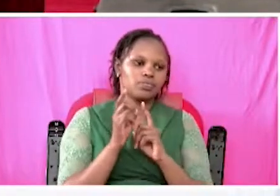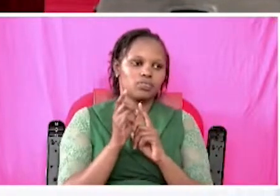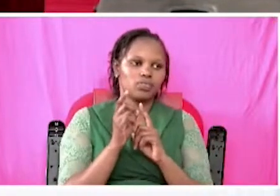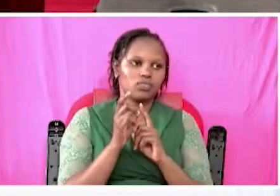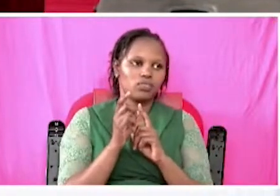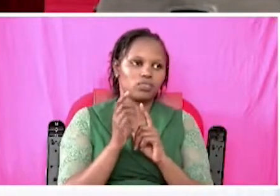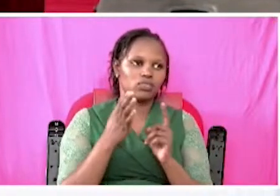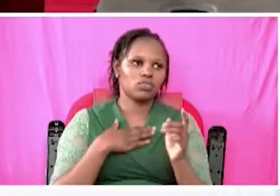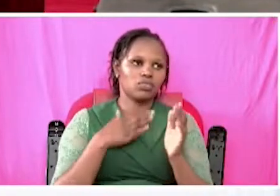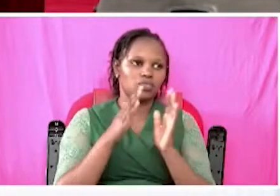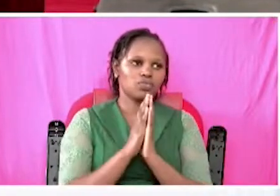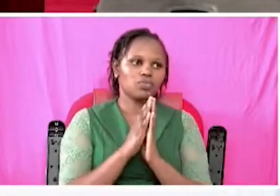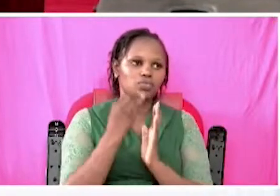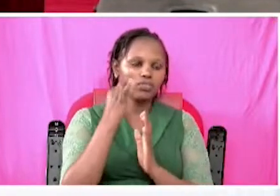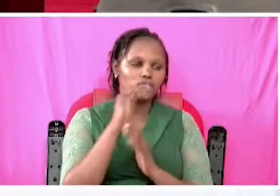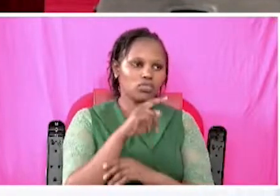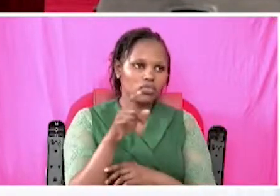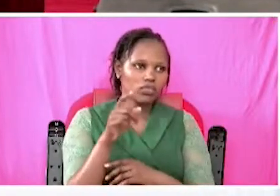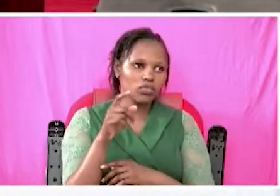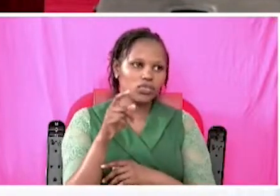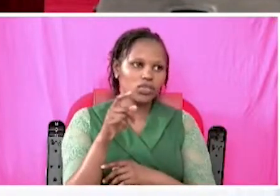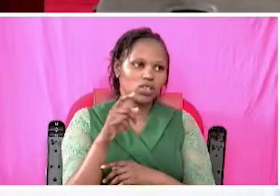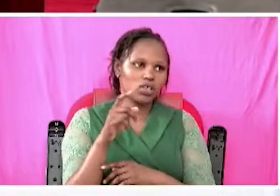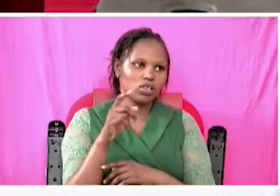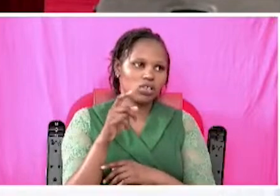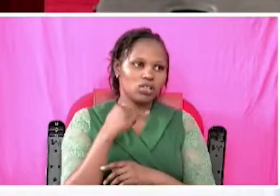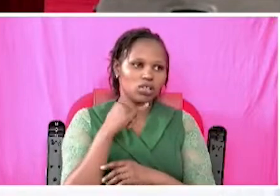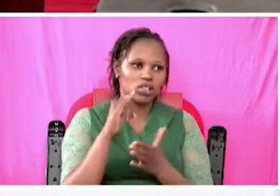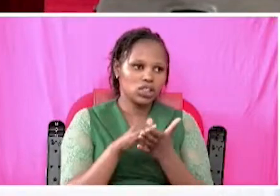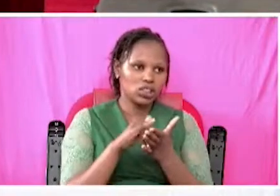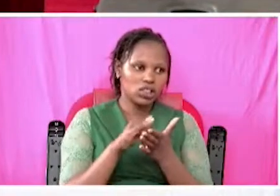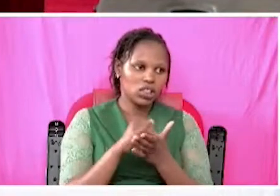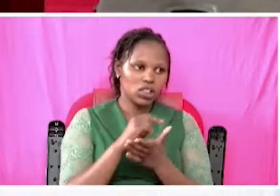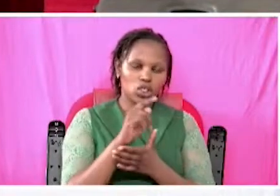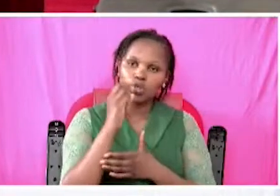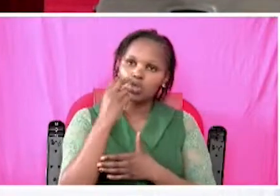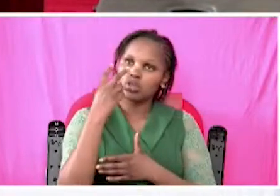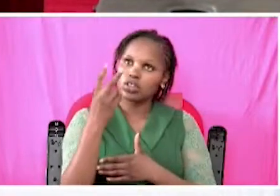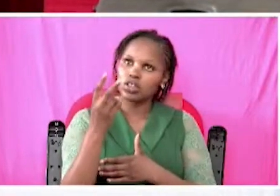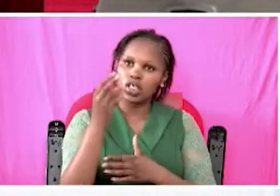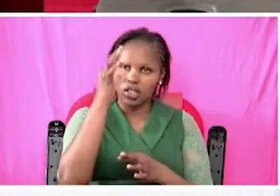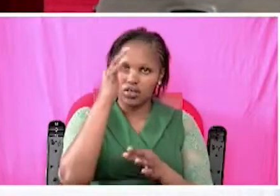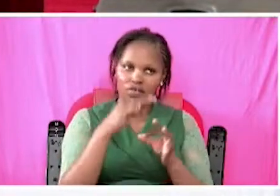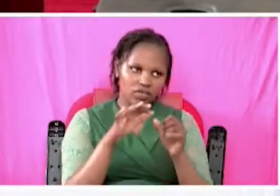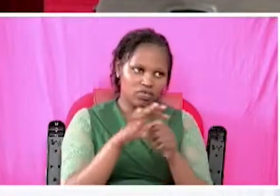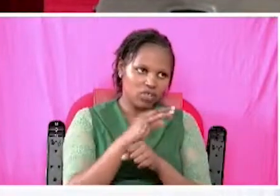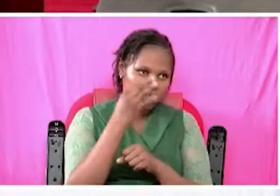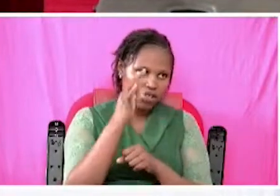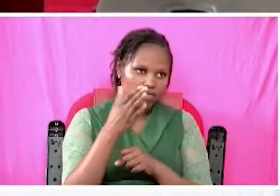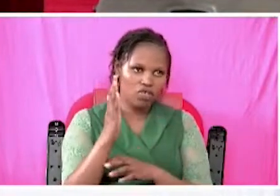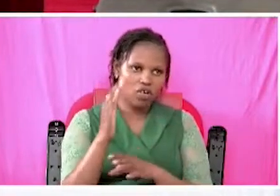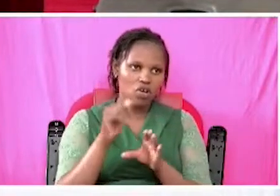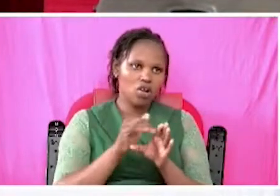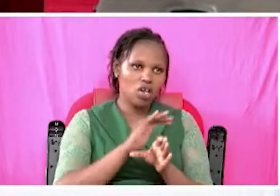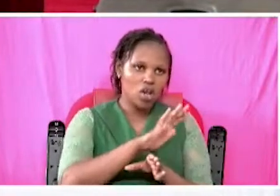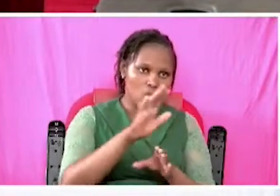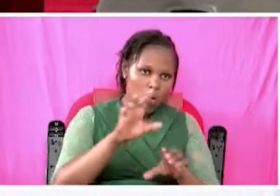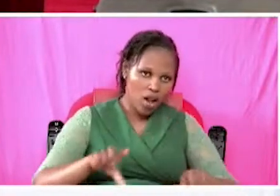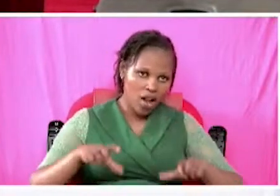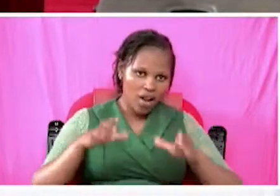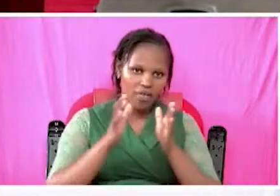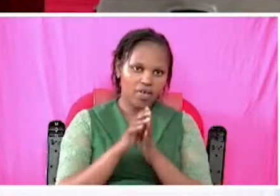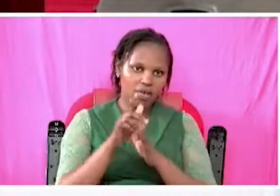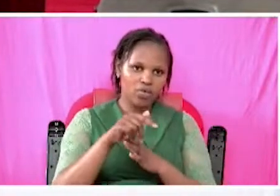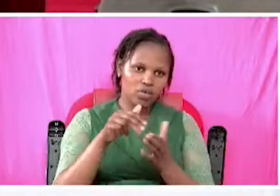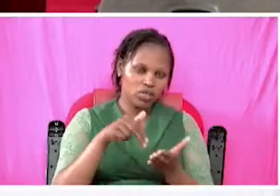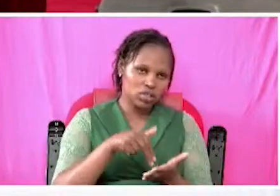My prayer for you is that you will see the faithfulness of God in your life. And as we stand so that we